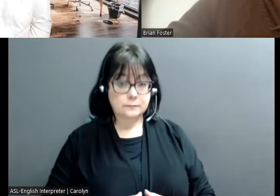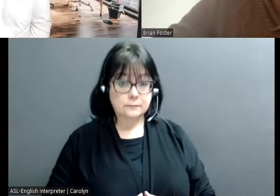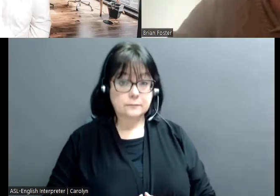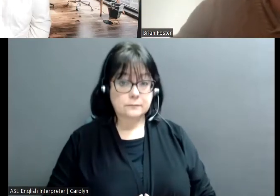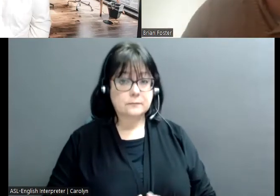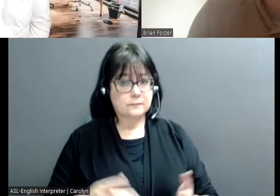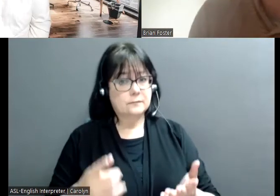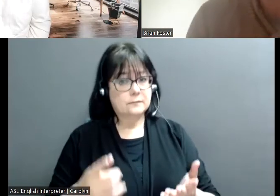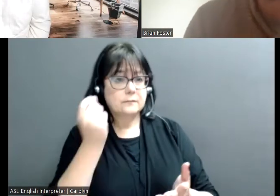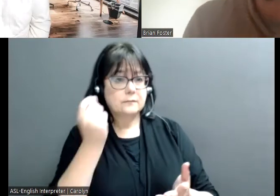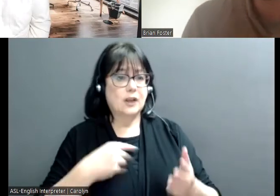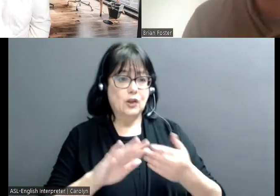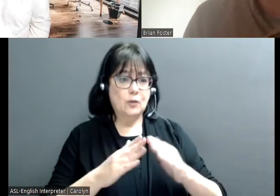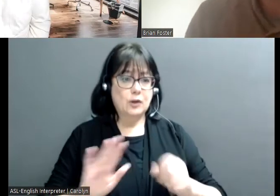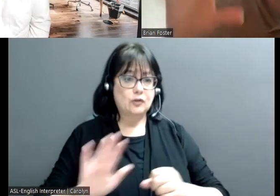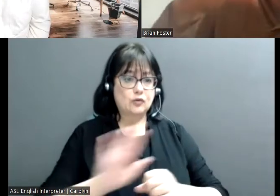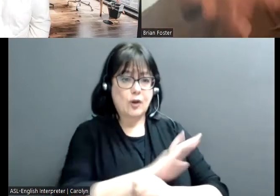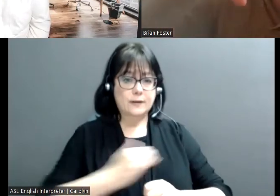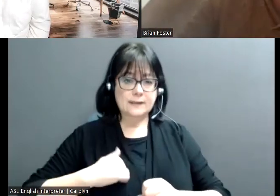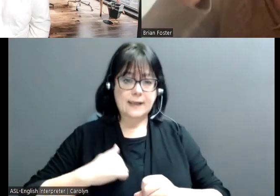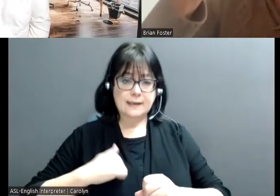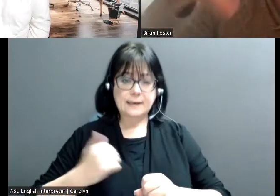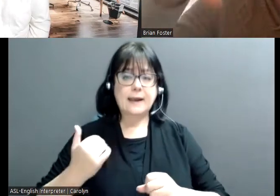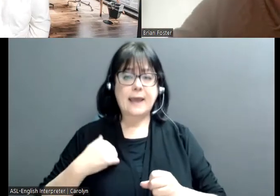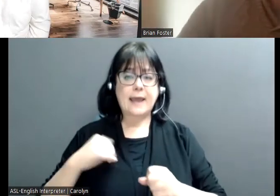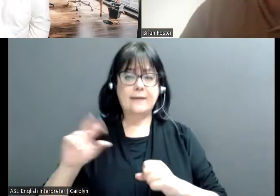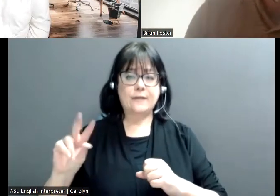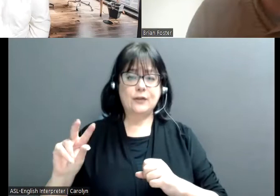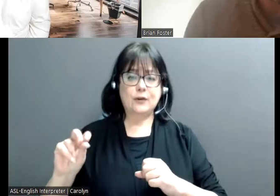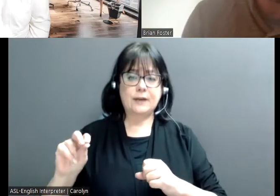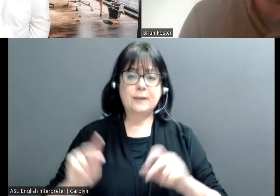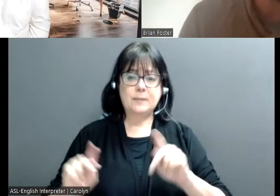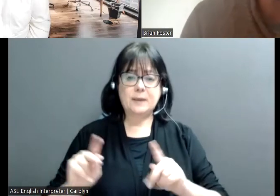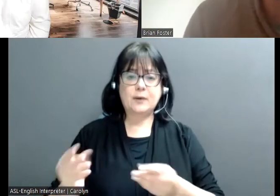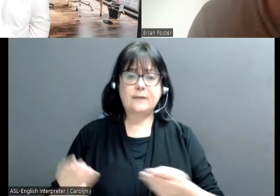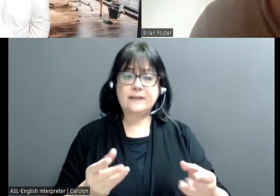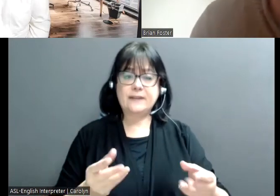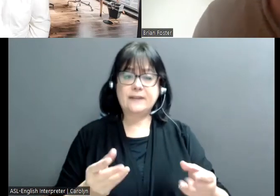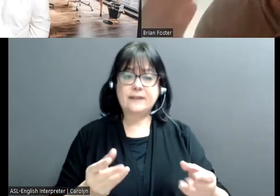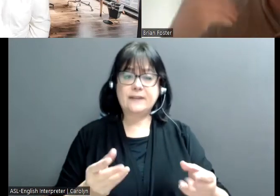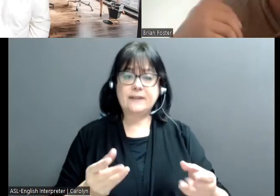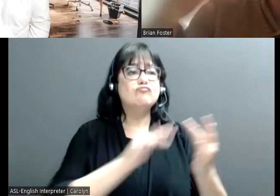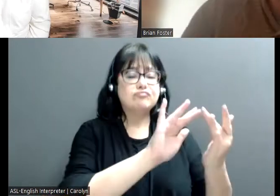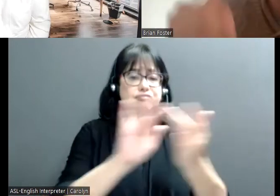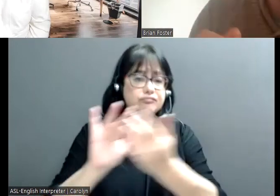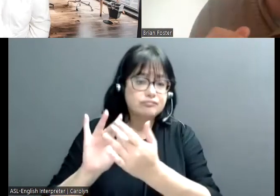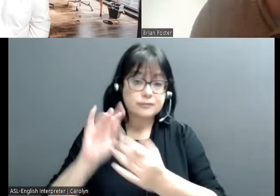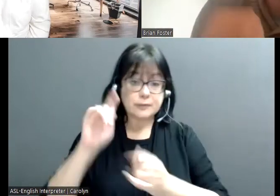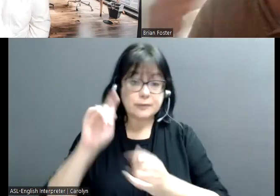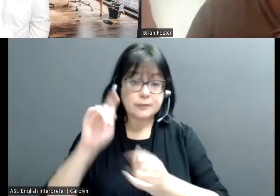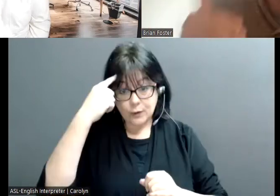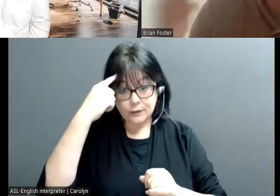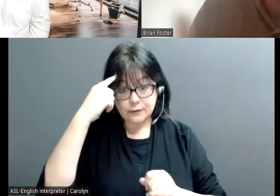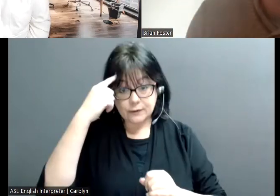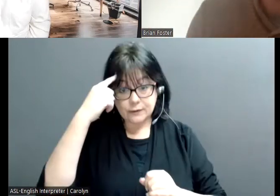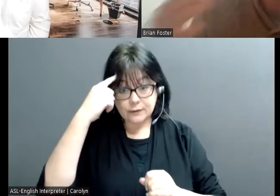30 communities across the country, and the number one piece of feedback we often get from employers or question is, okay,